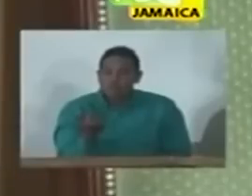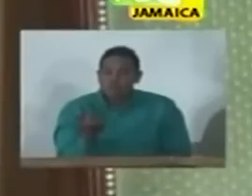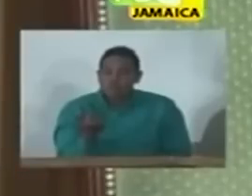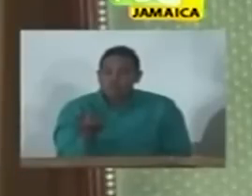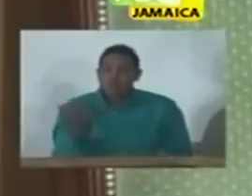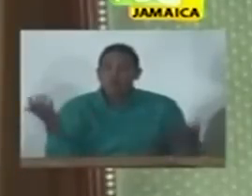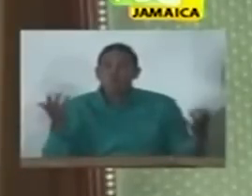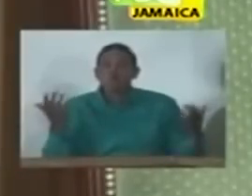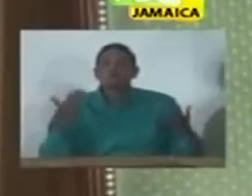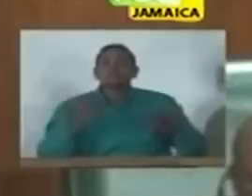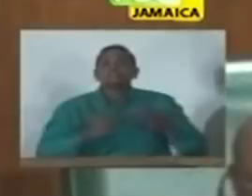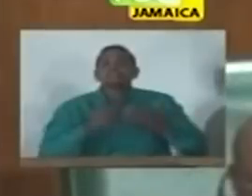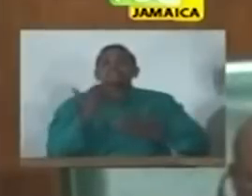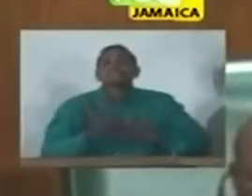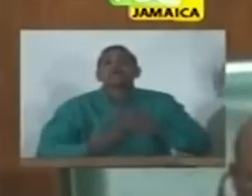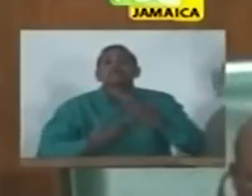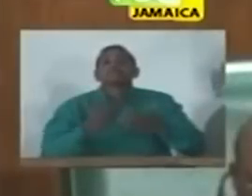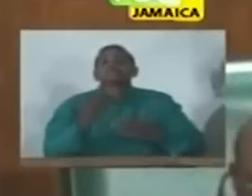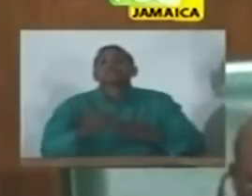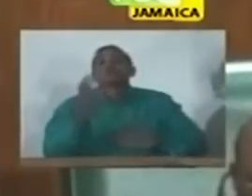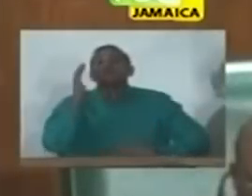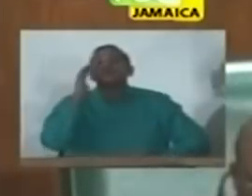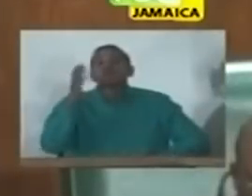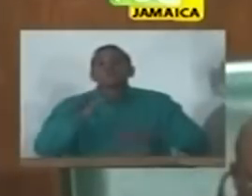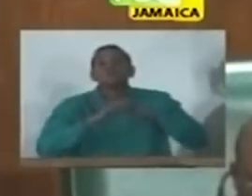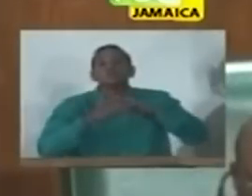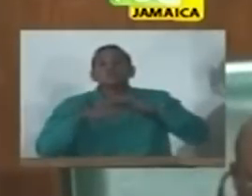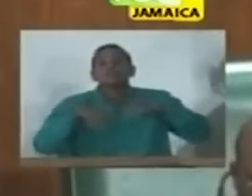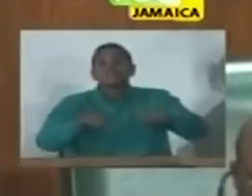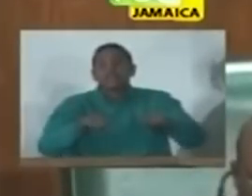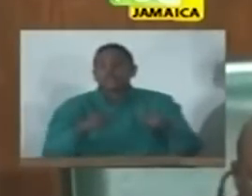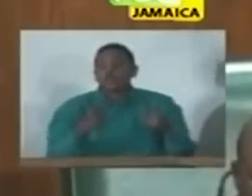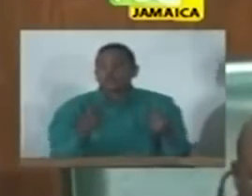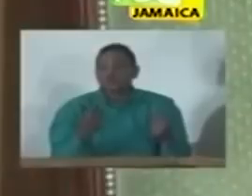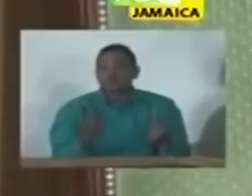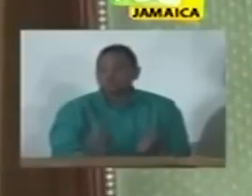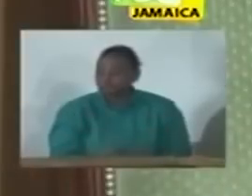steps will Jamaica be taking? Okay.